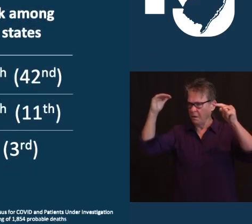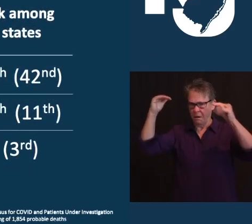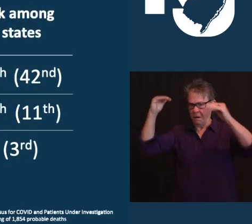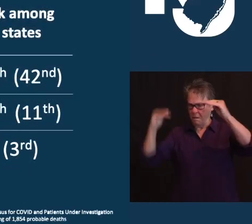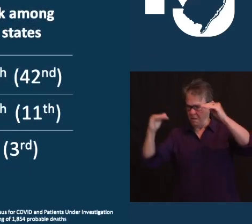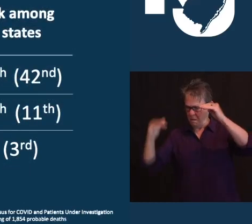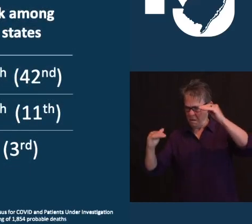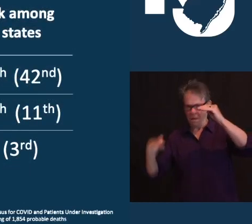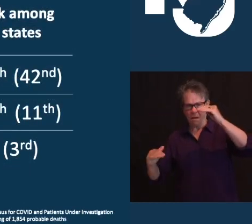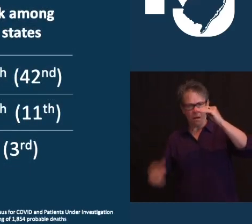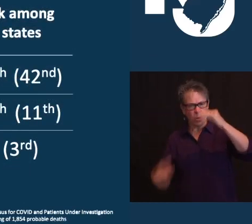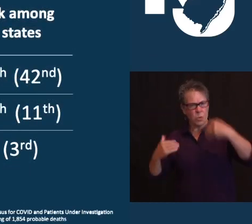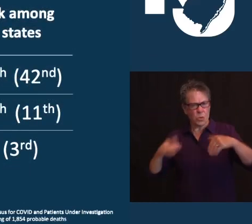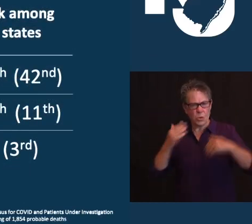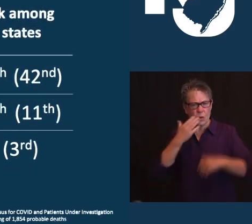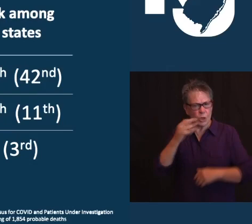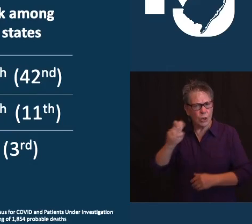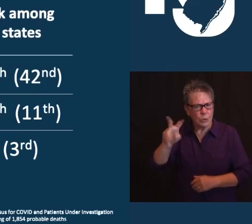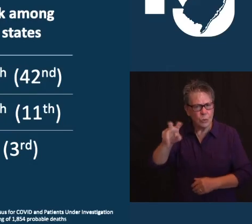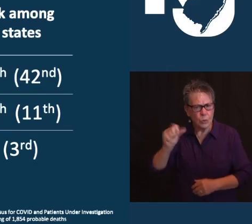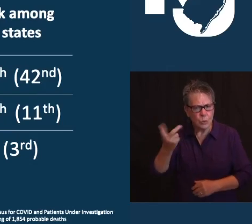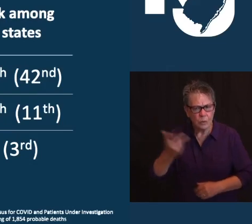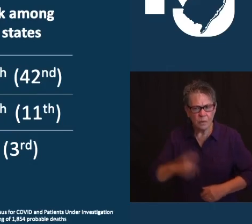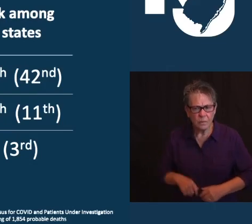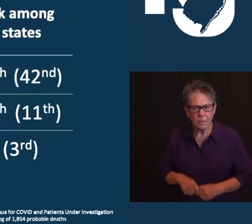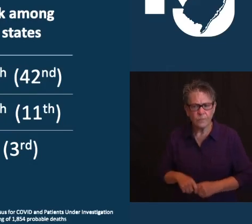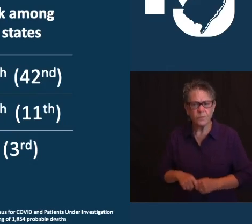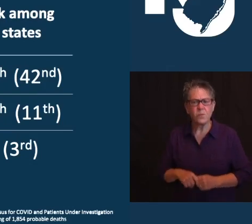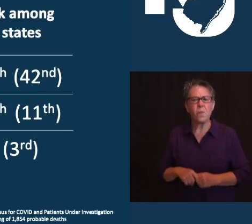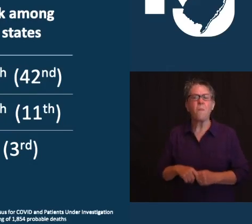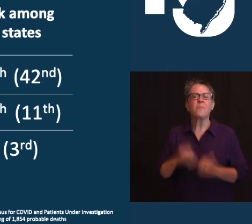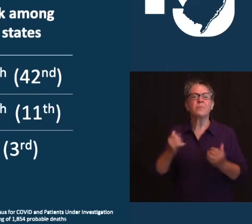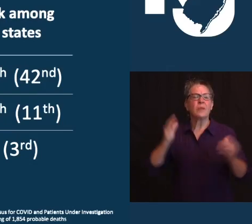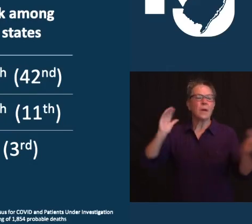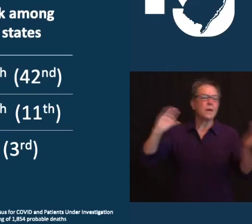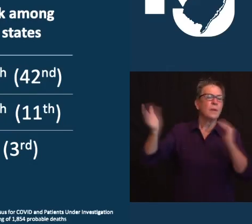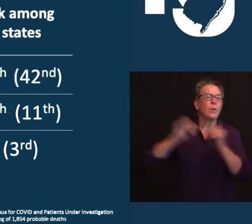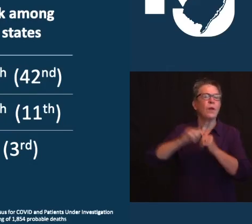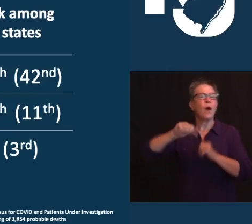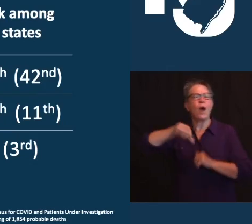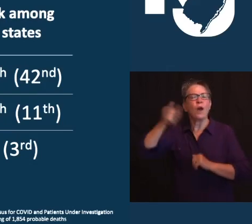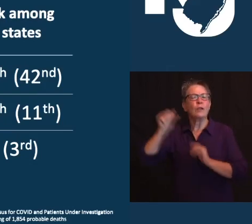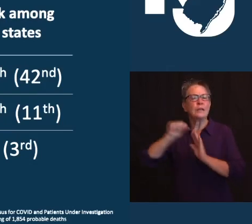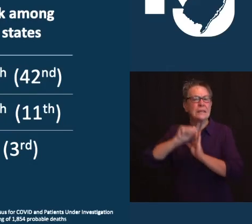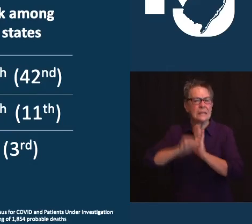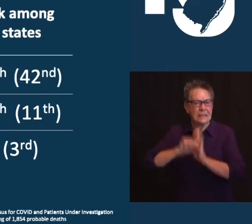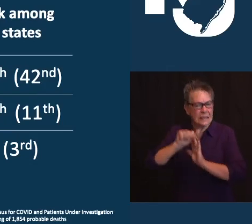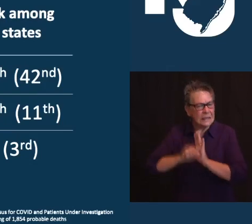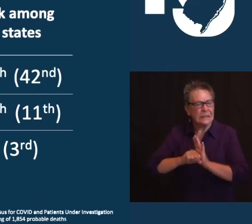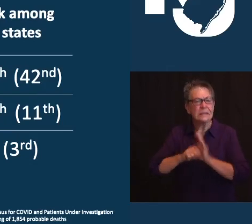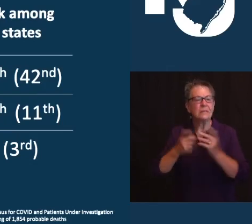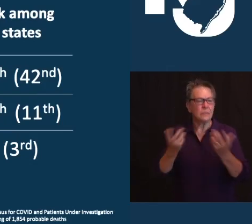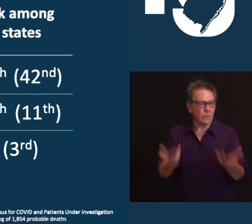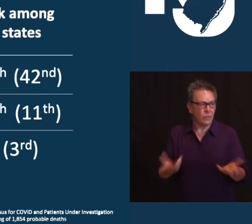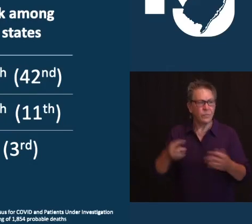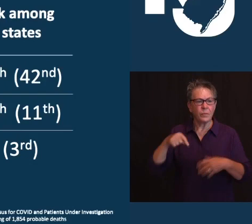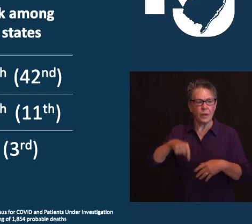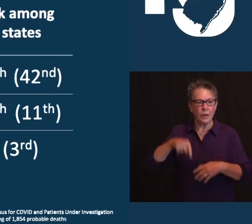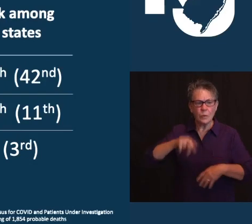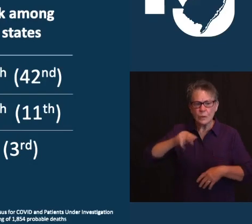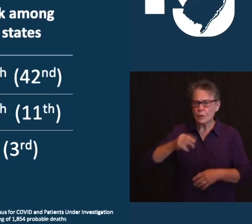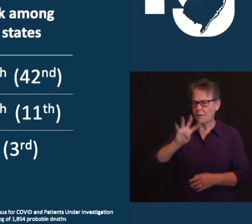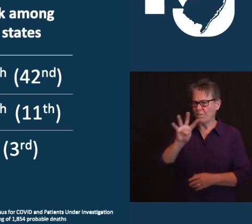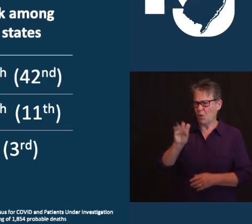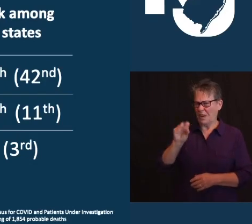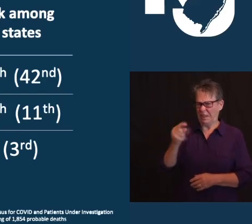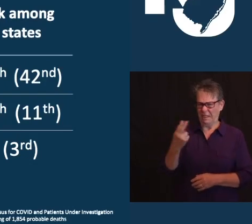peers, we see the need for continued vigilance. And they also speak to the need for us all to redouble our efforts on social